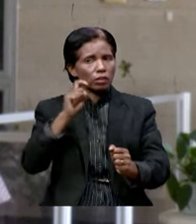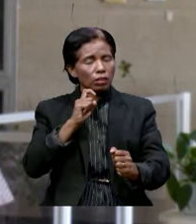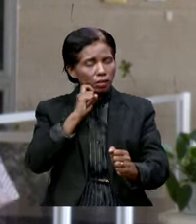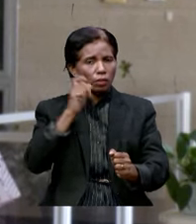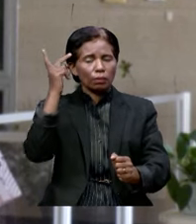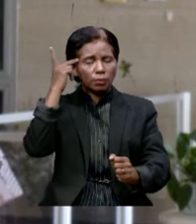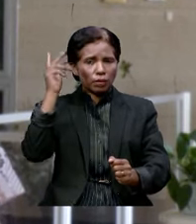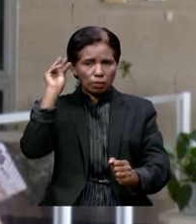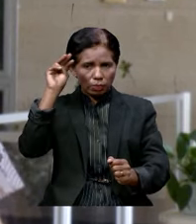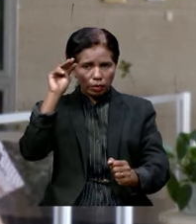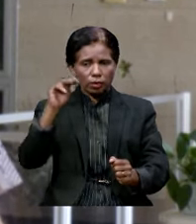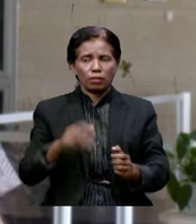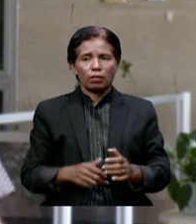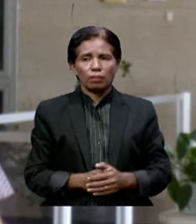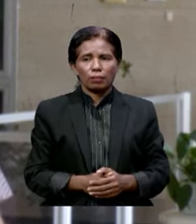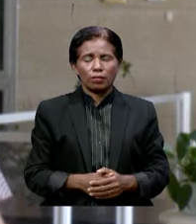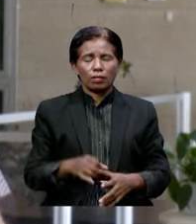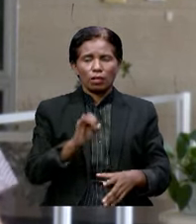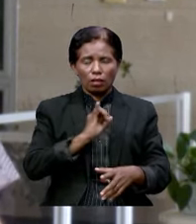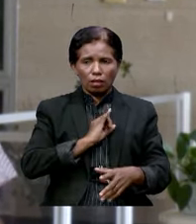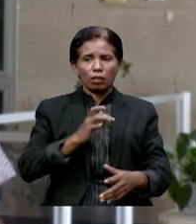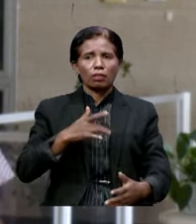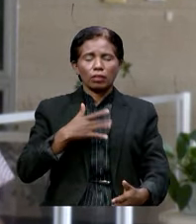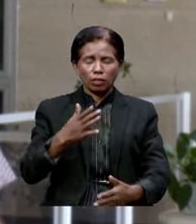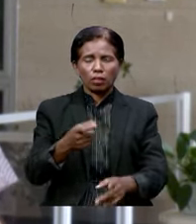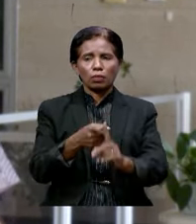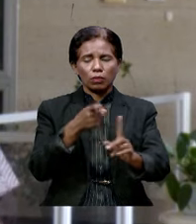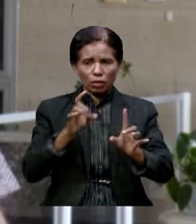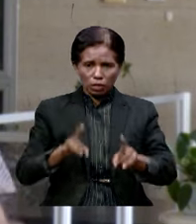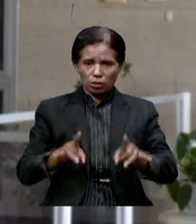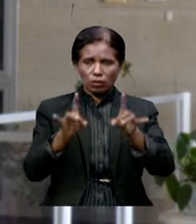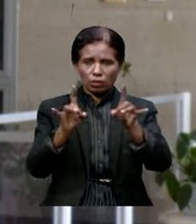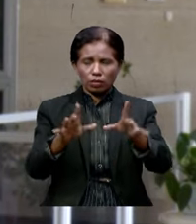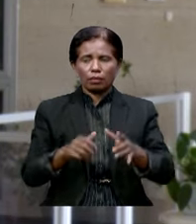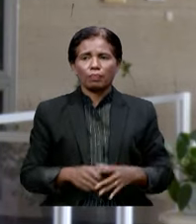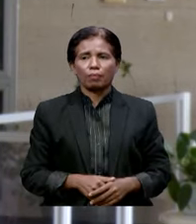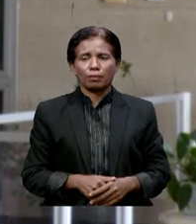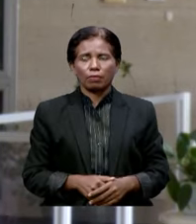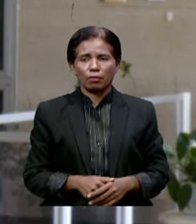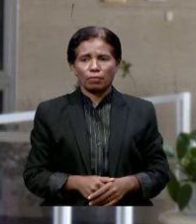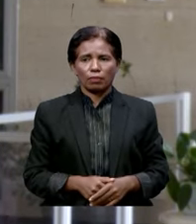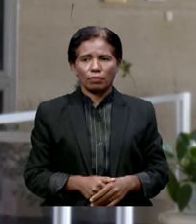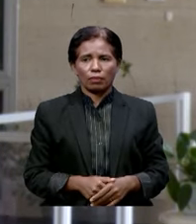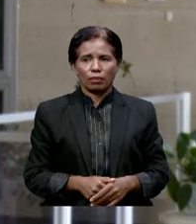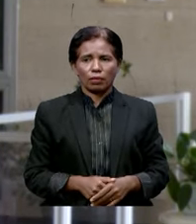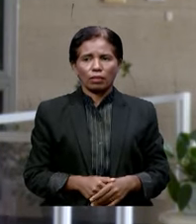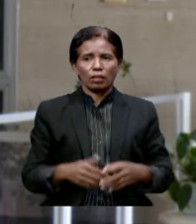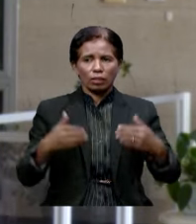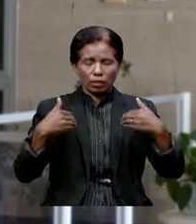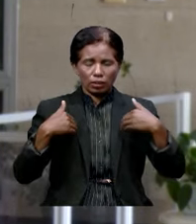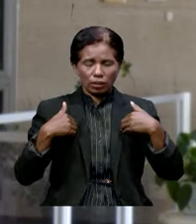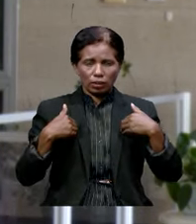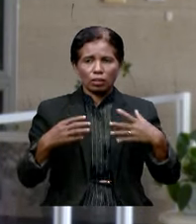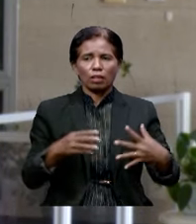Minister, a greeting from Australians. This, for us, has a very